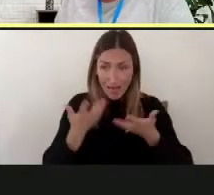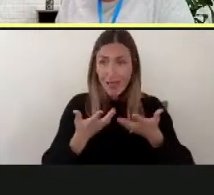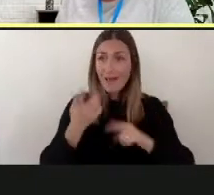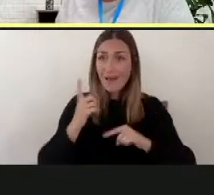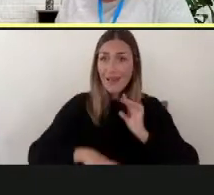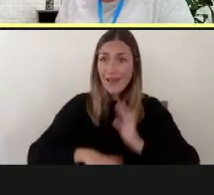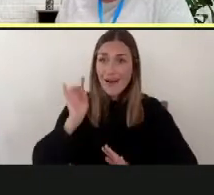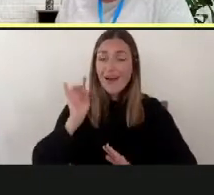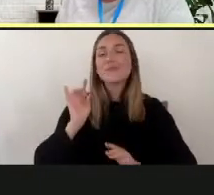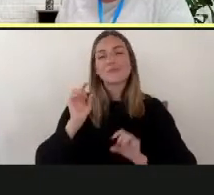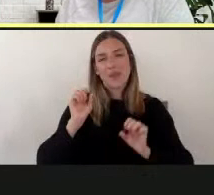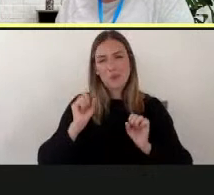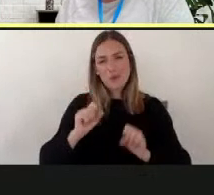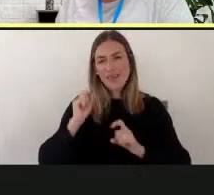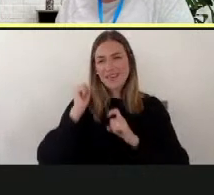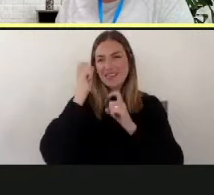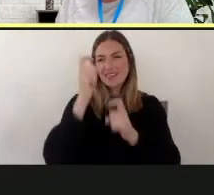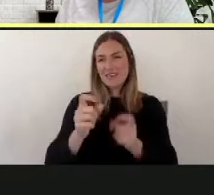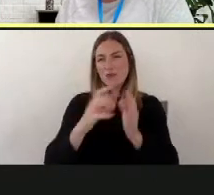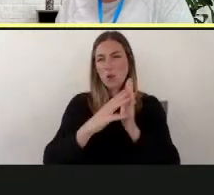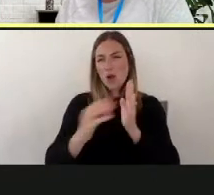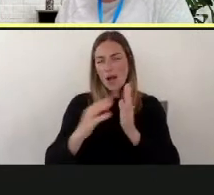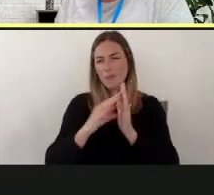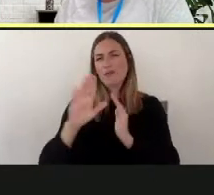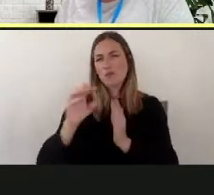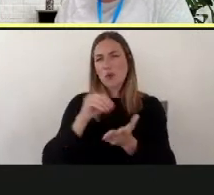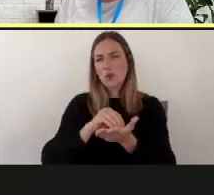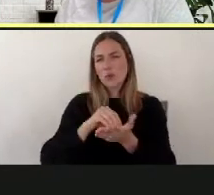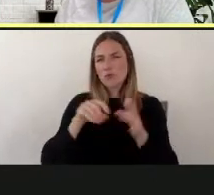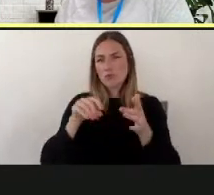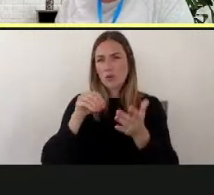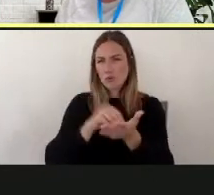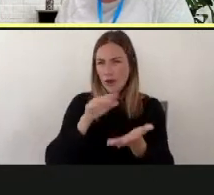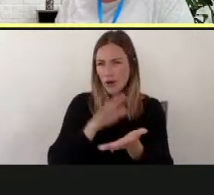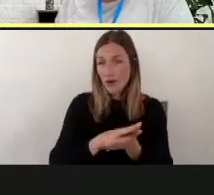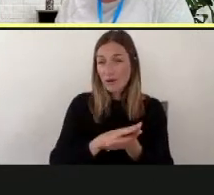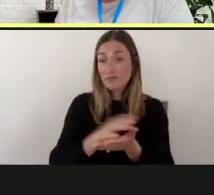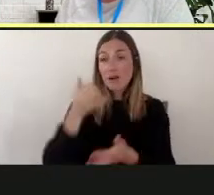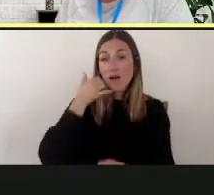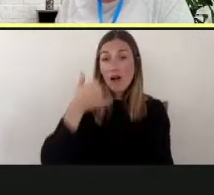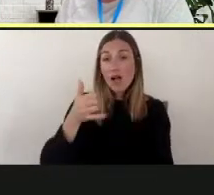we can get you a copy of your immunization record. And if you just call